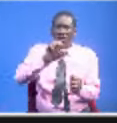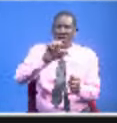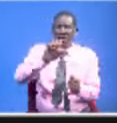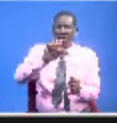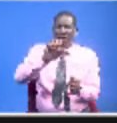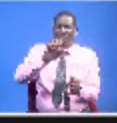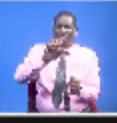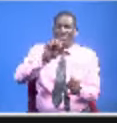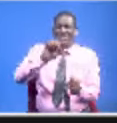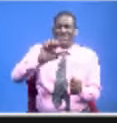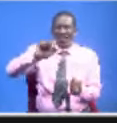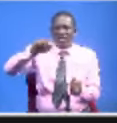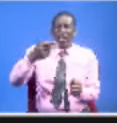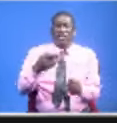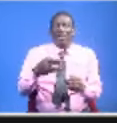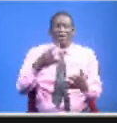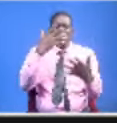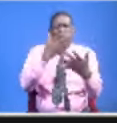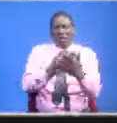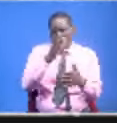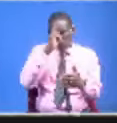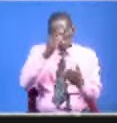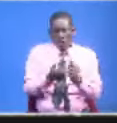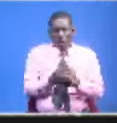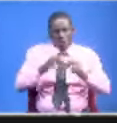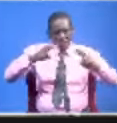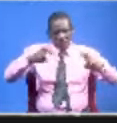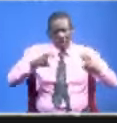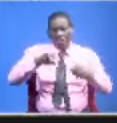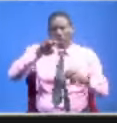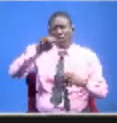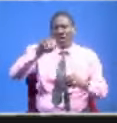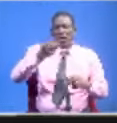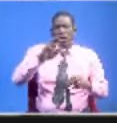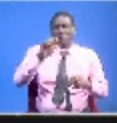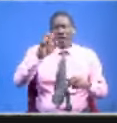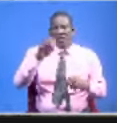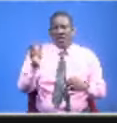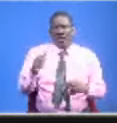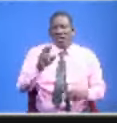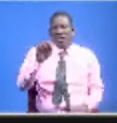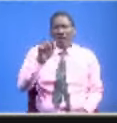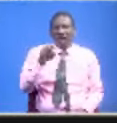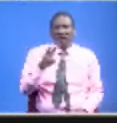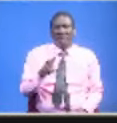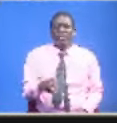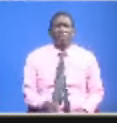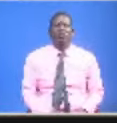police custody to assist with the investigations. Martin Mora, NTV.